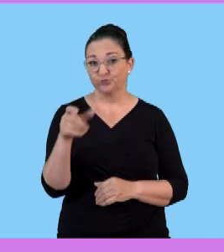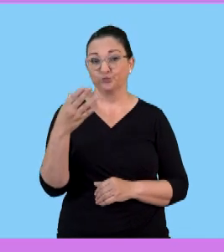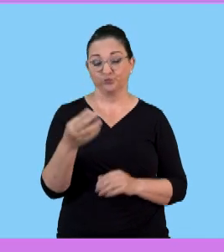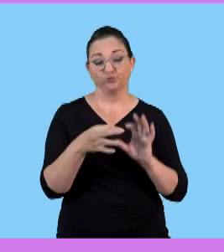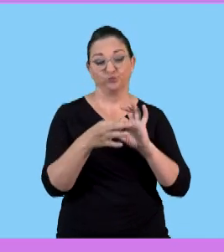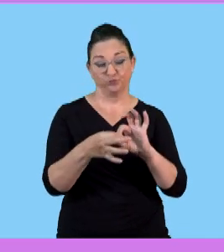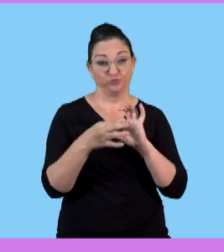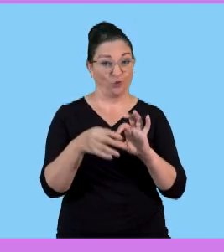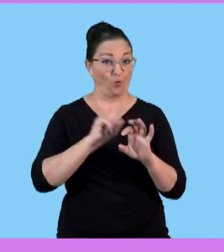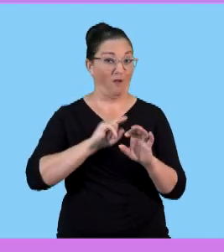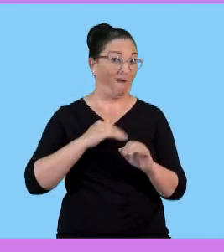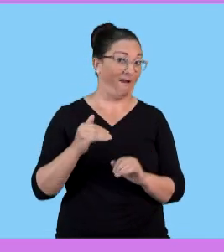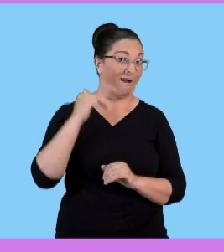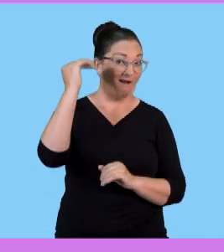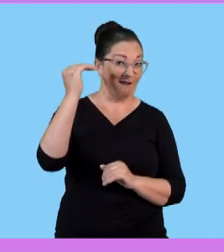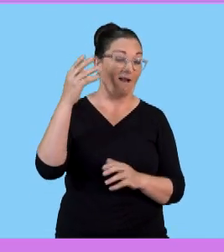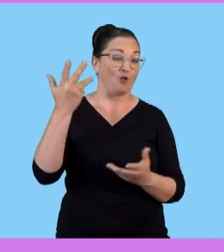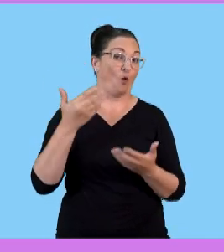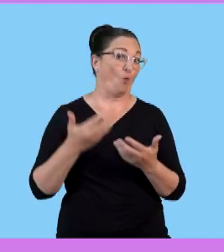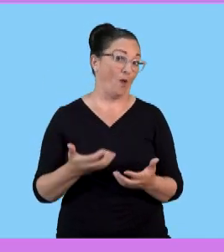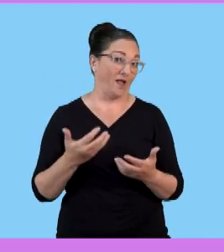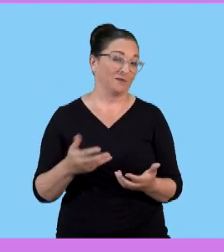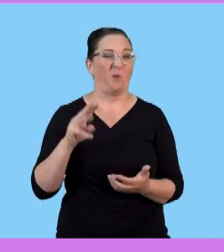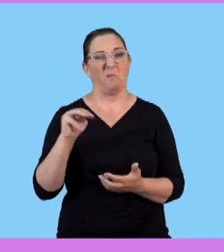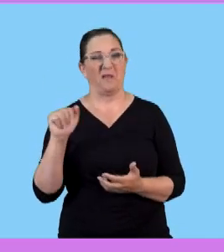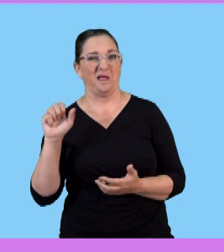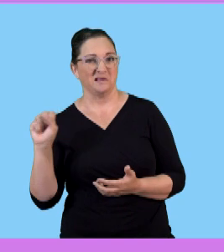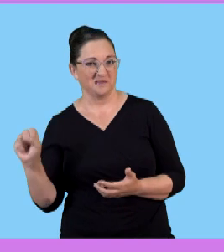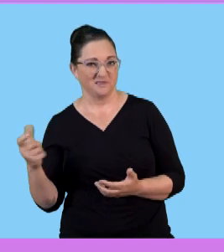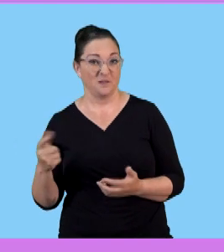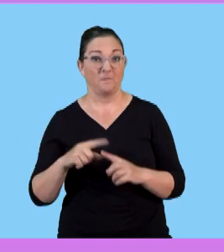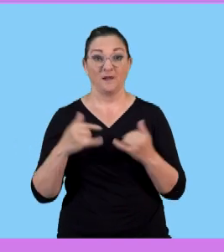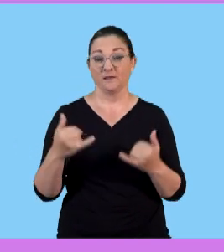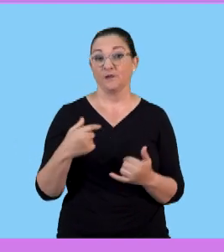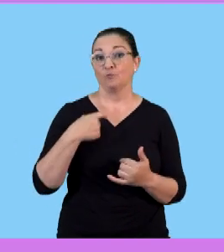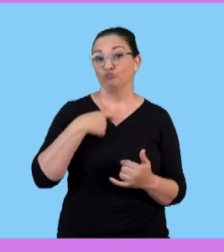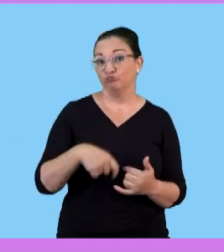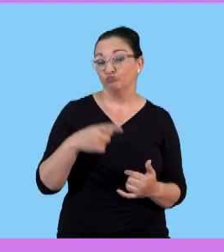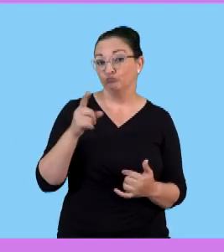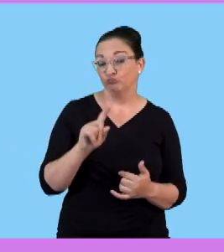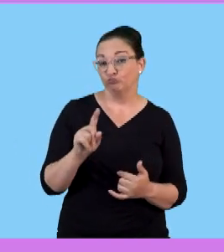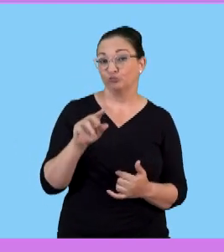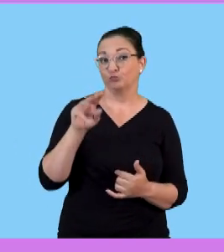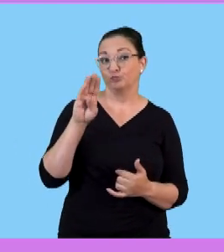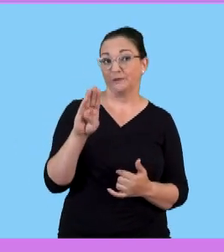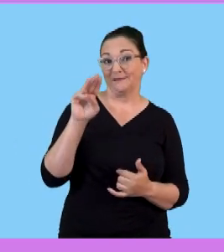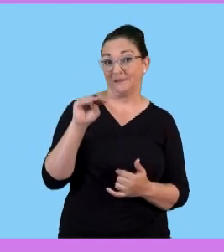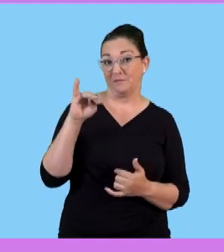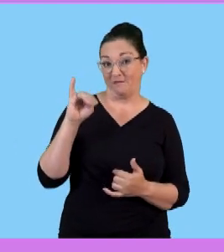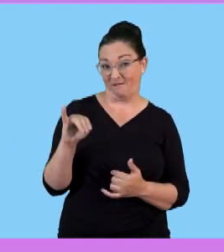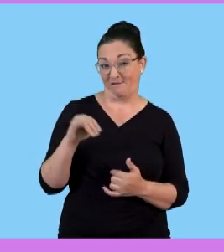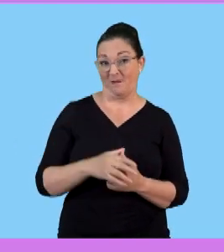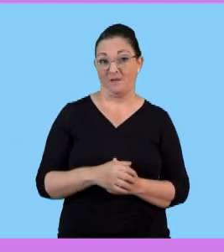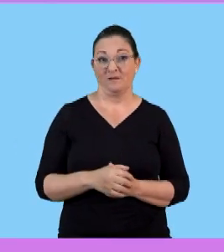right, between the person's height and their weight, or mass for that matter, and it is called the person's body mass index,